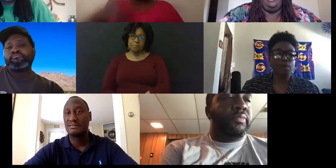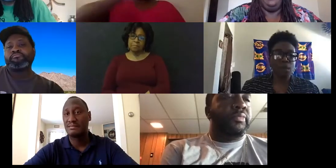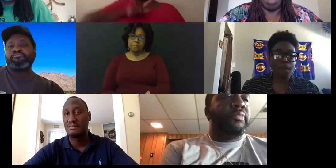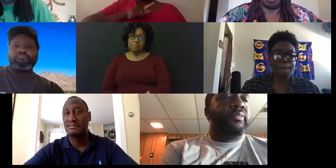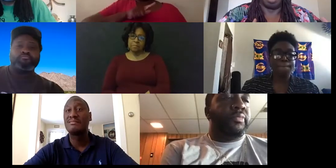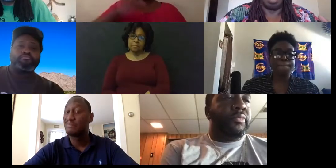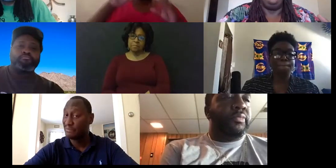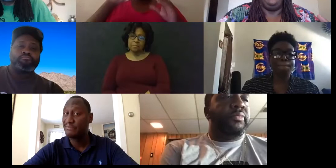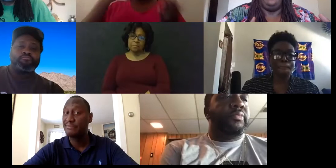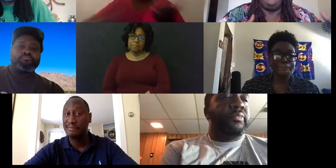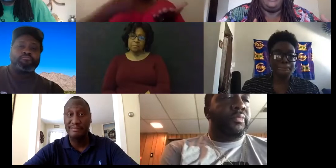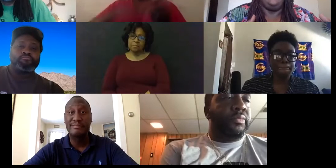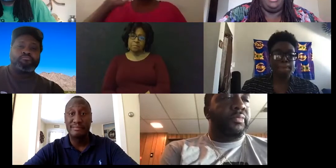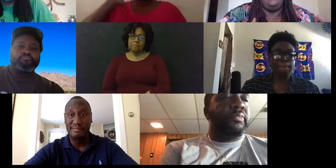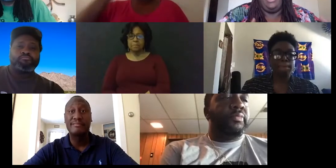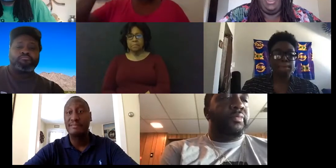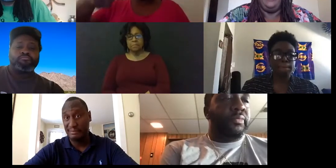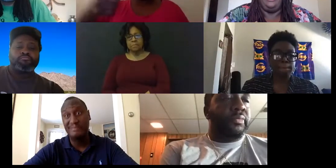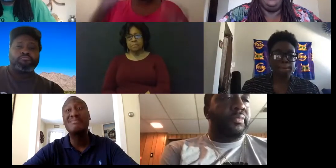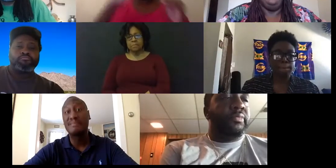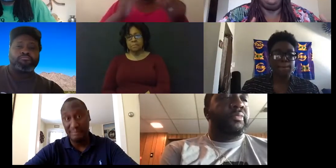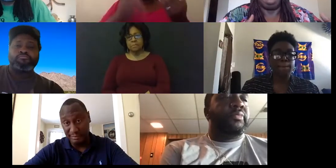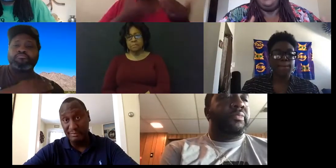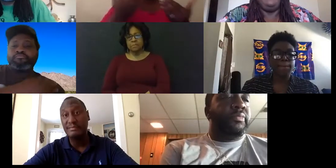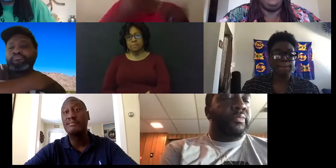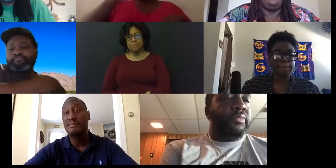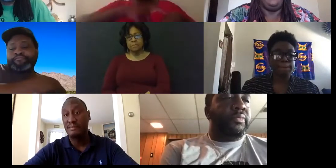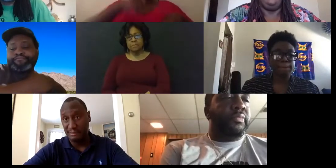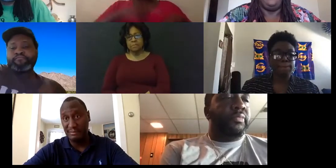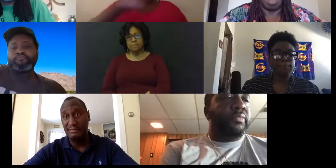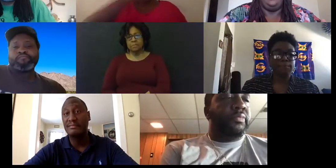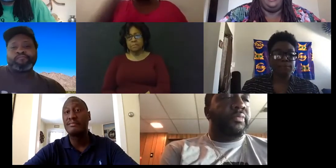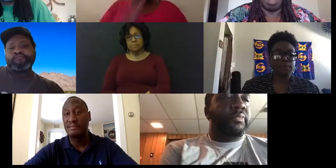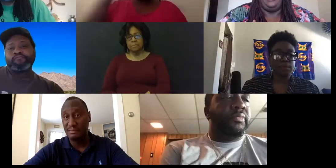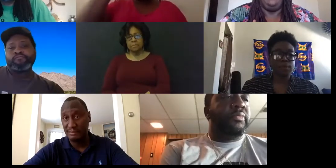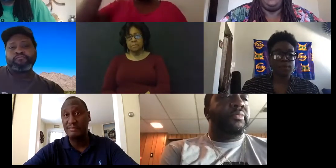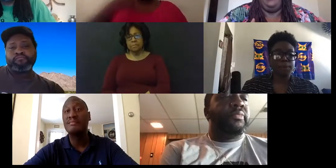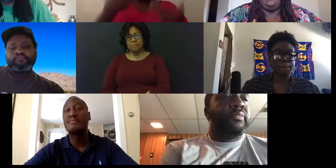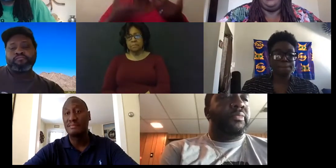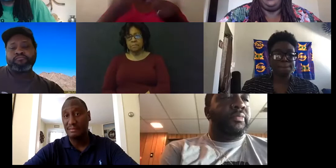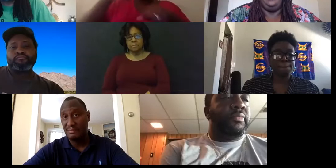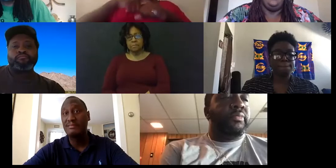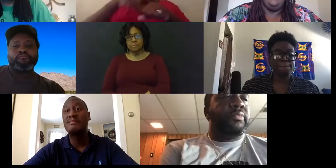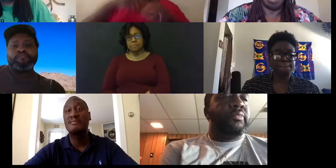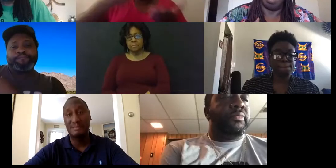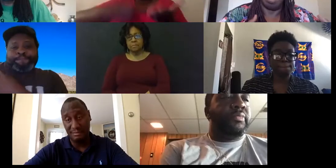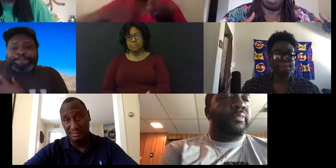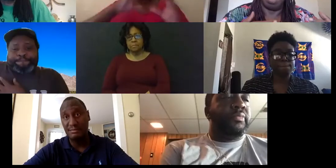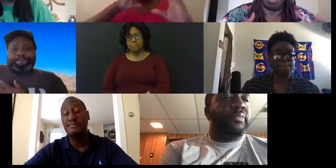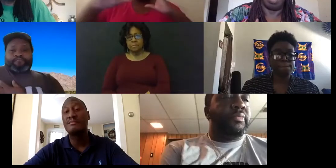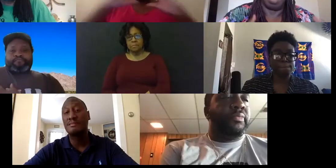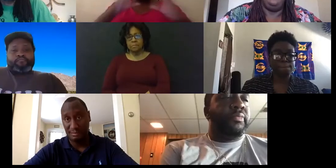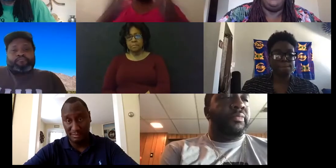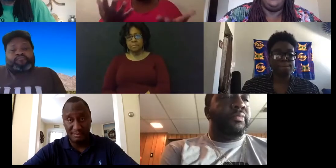later, to wait till it's more convenient time to have it. But there's never gonna be a convenient time to have this conversation. And so